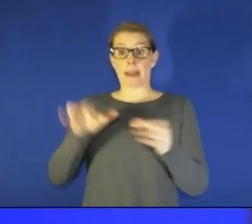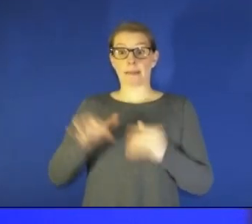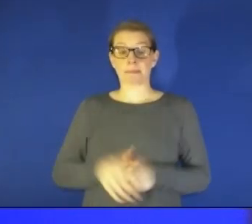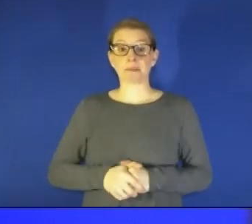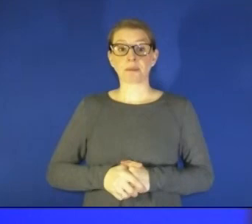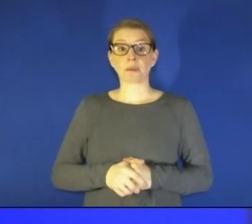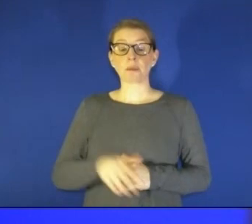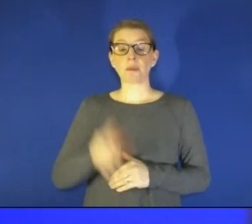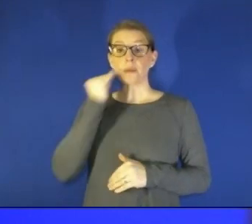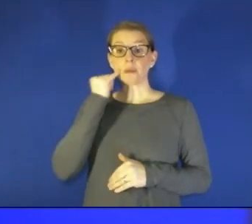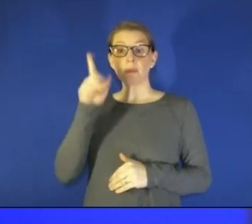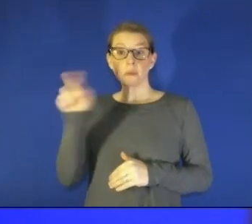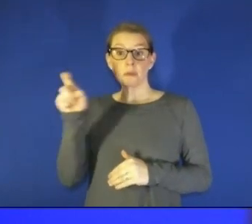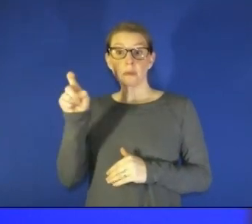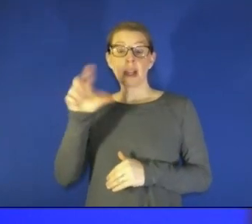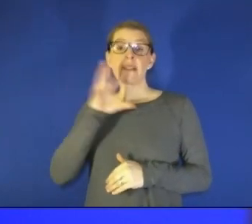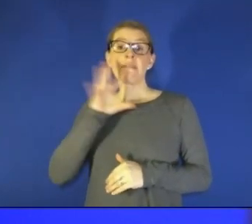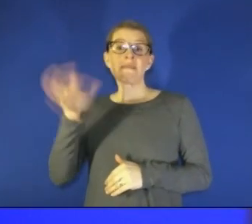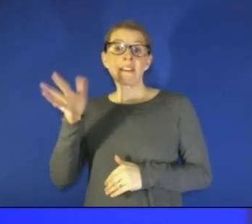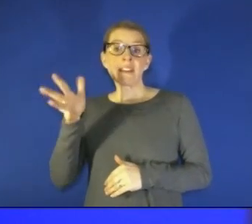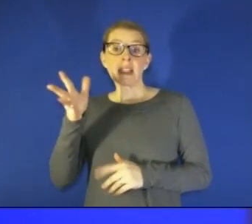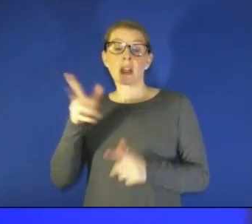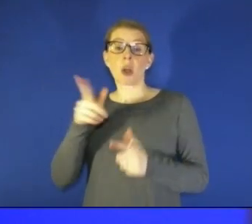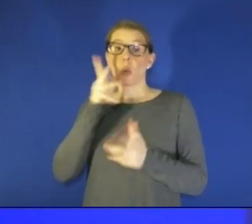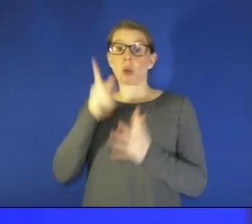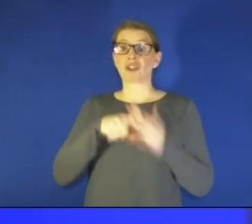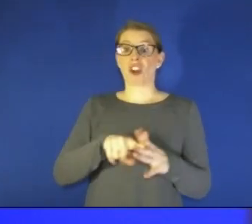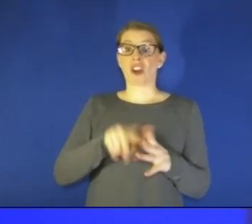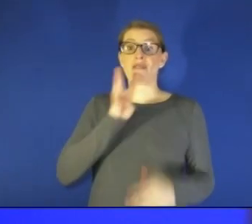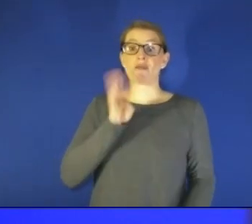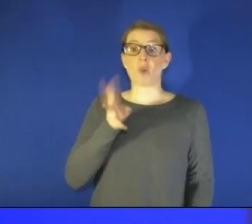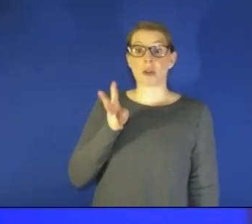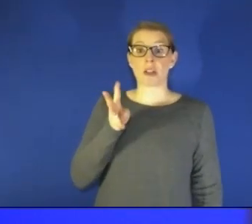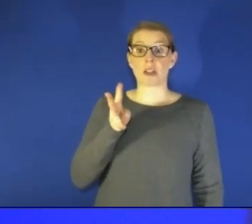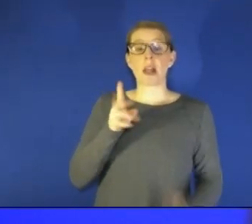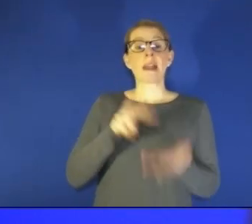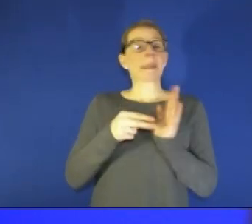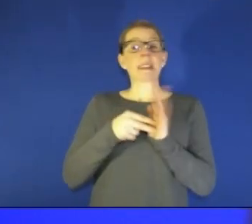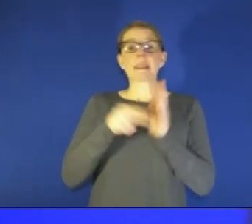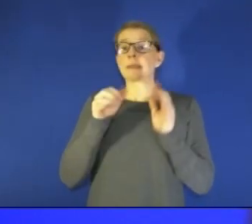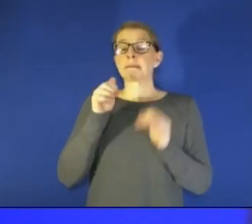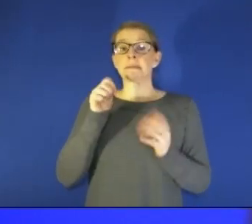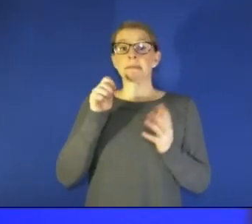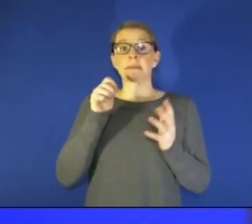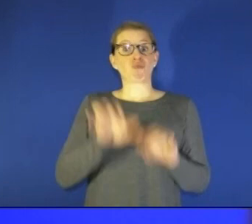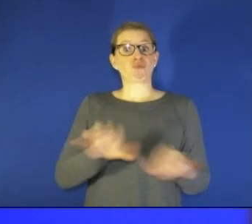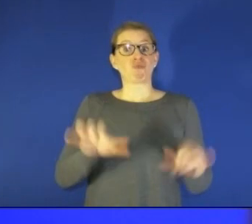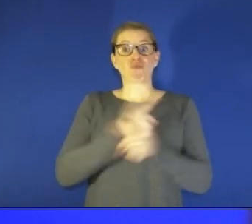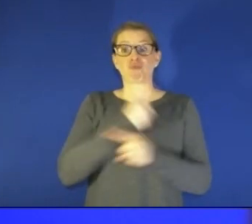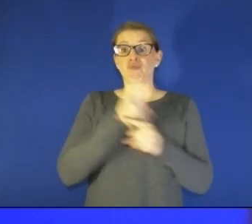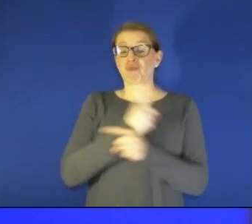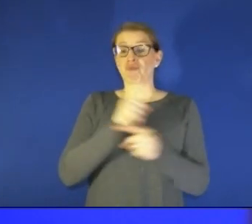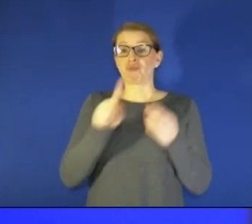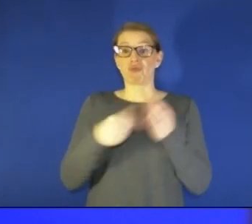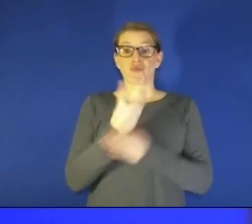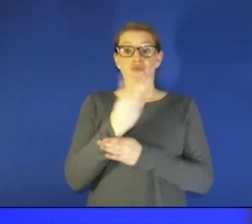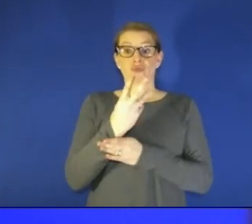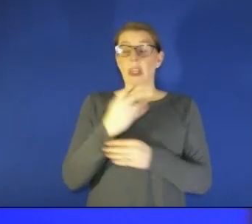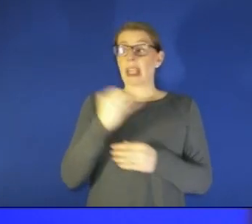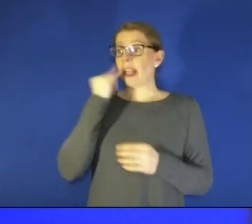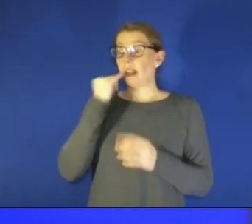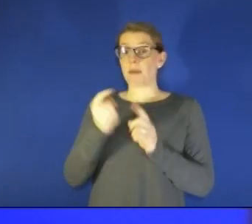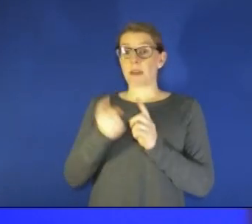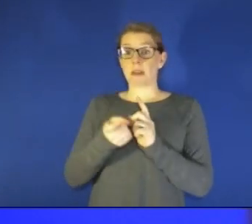diagnosed at 50, then you would start your colonoscopies at 40. And again, that's routine screening. If you have bleeding, if you have change in bowel movement symptoms, we would do it